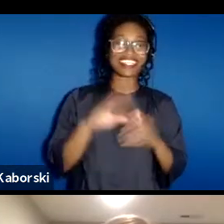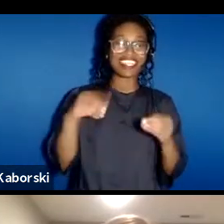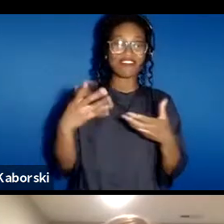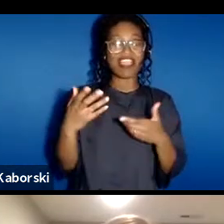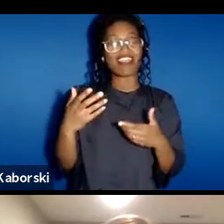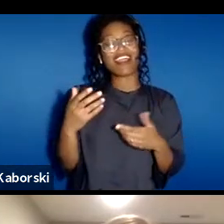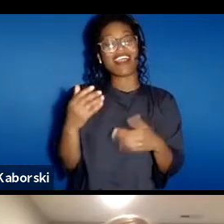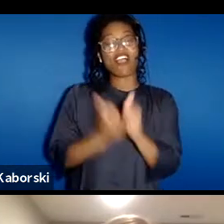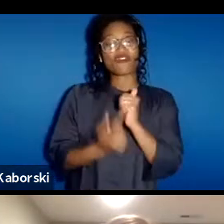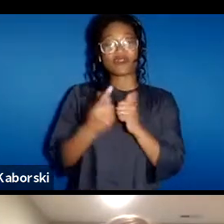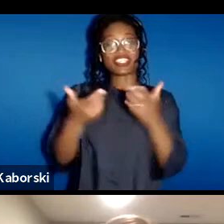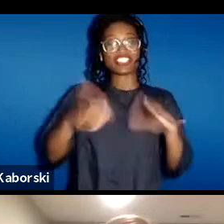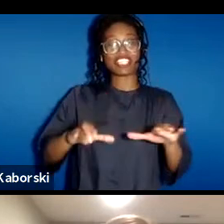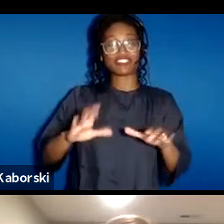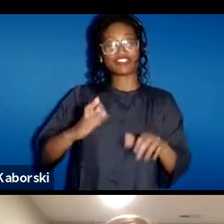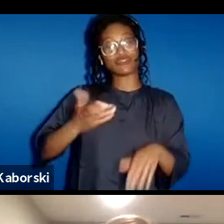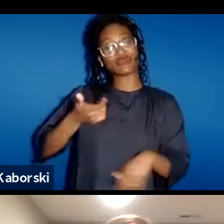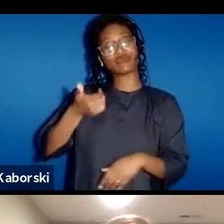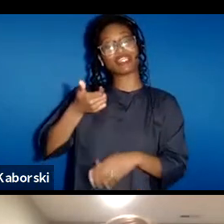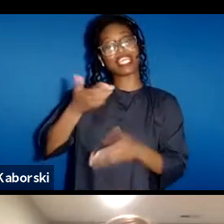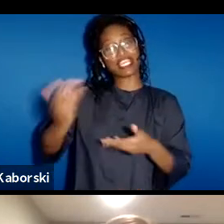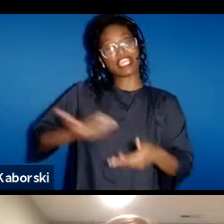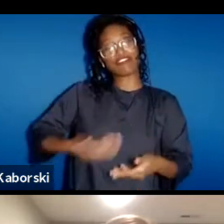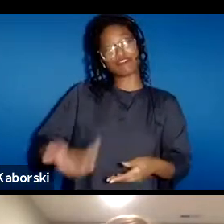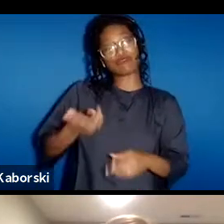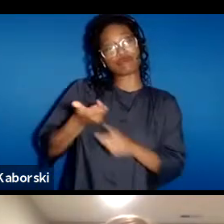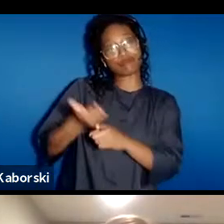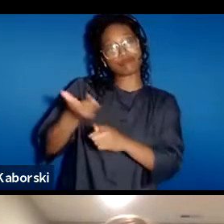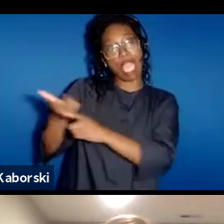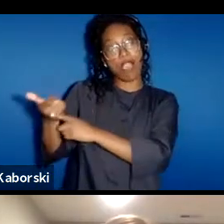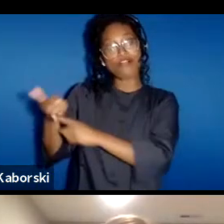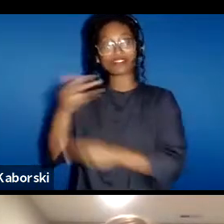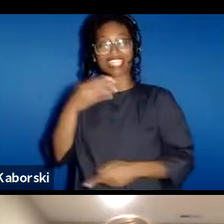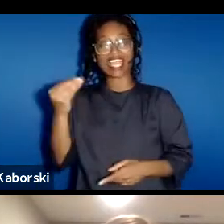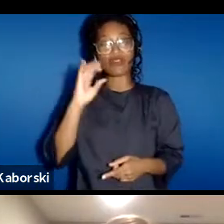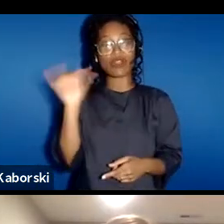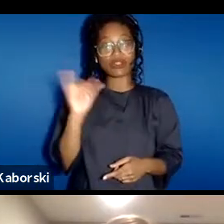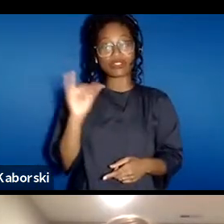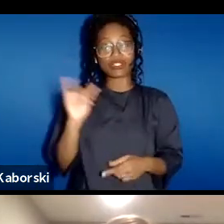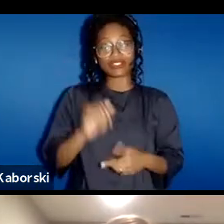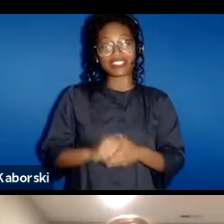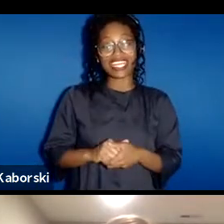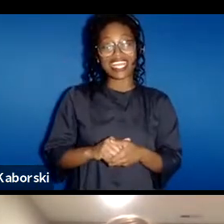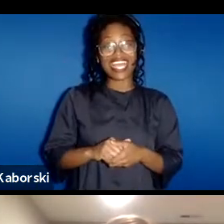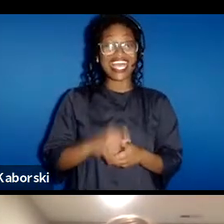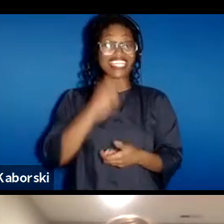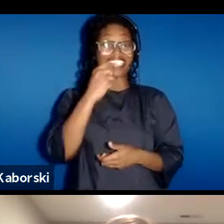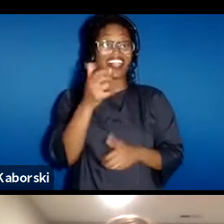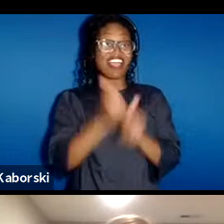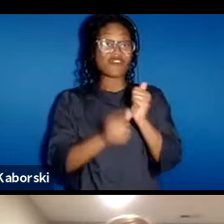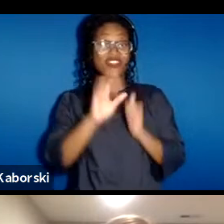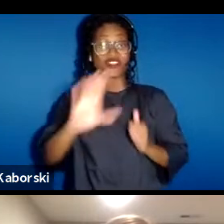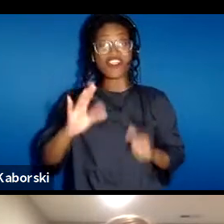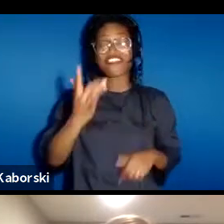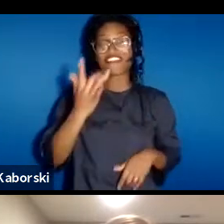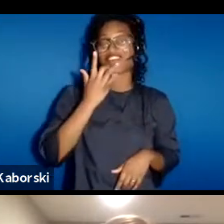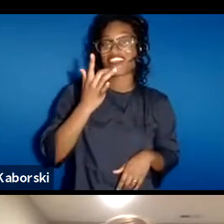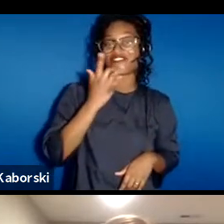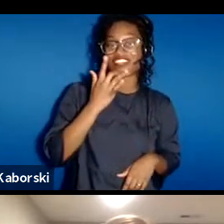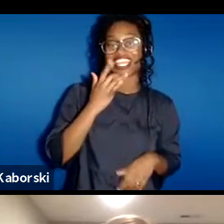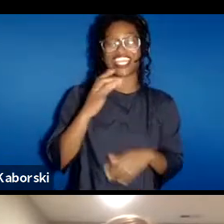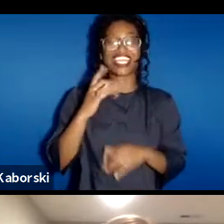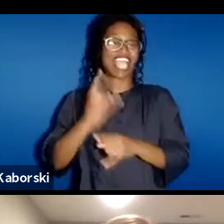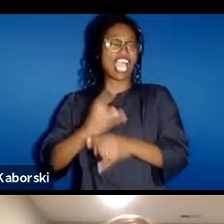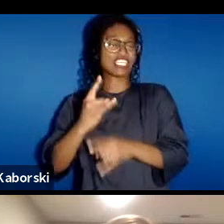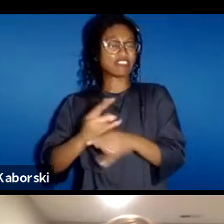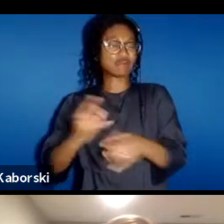a cue, they'll introduce themselves and also tell everyone what their favorite cocktail is.